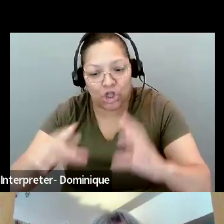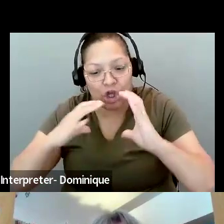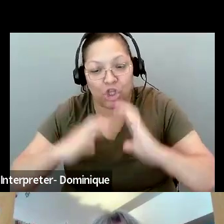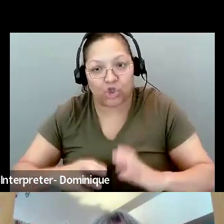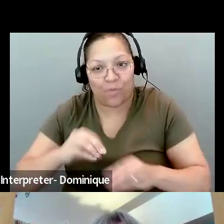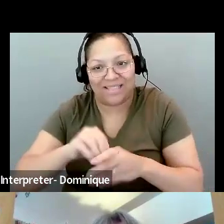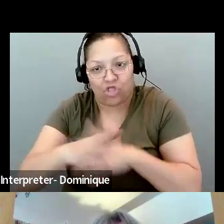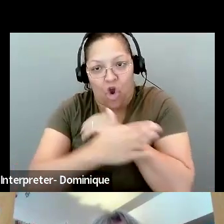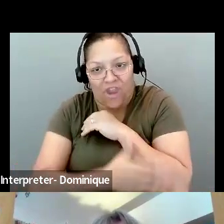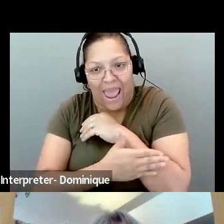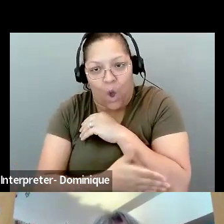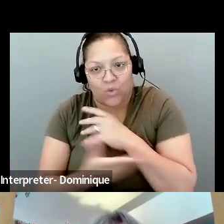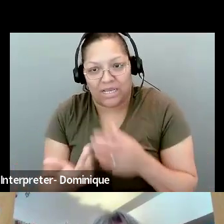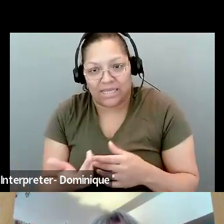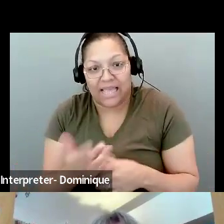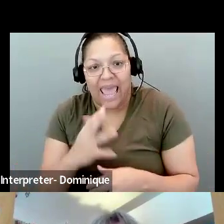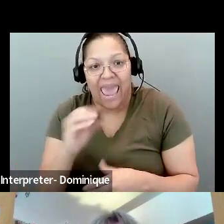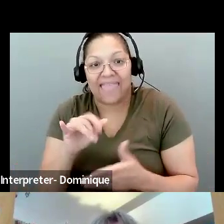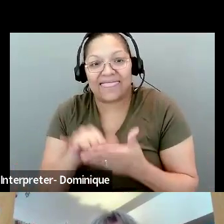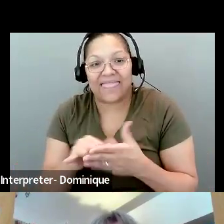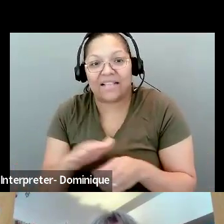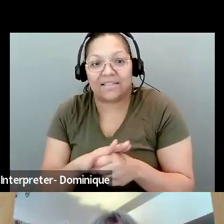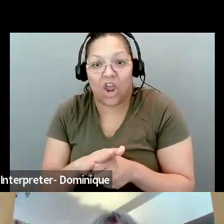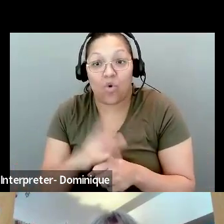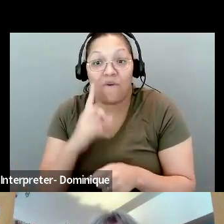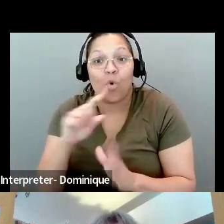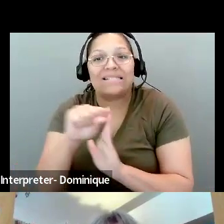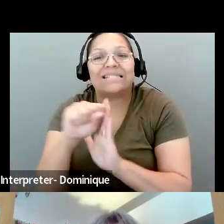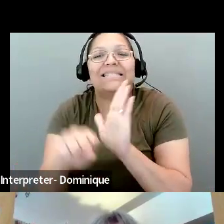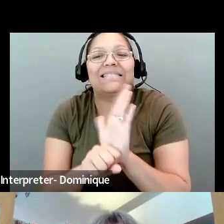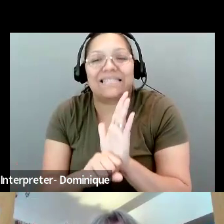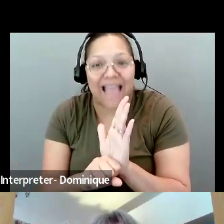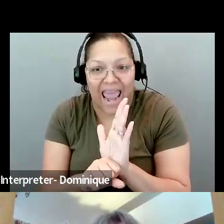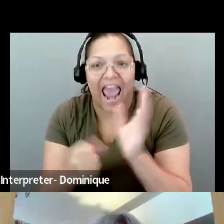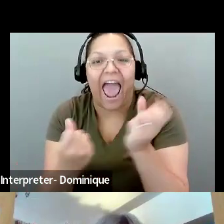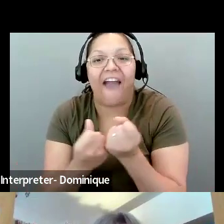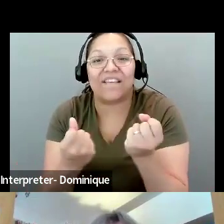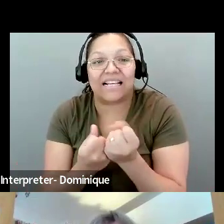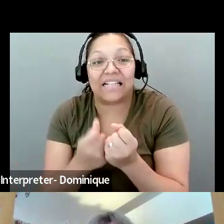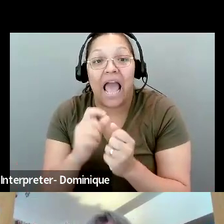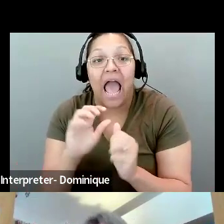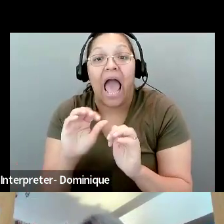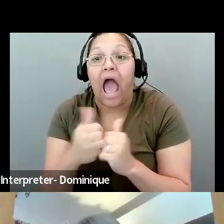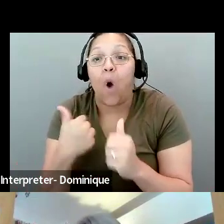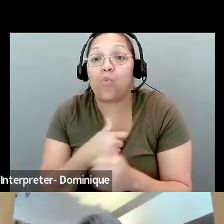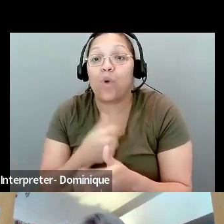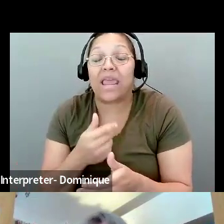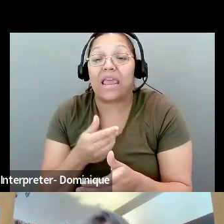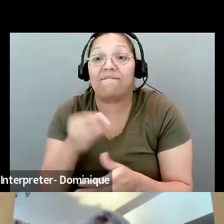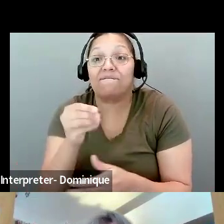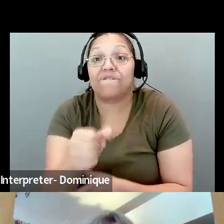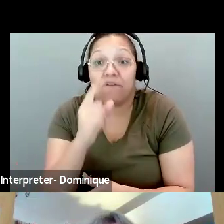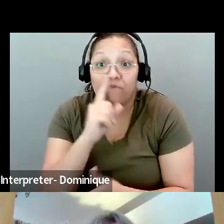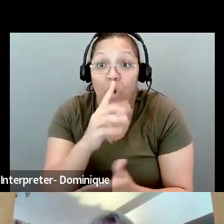counties. And that's also an area for state advocacy, because the way we fund hospitals, the way we fund,